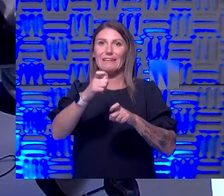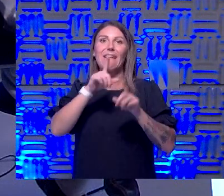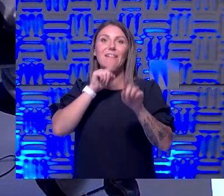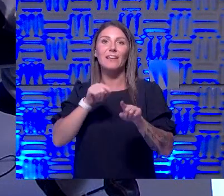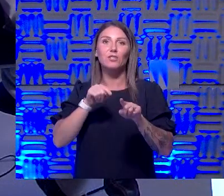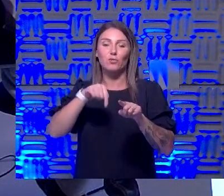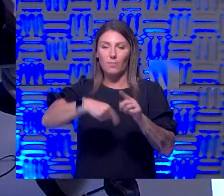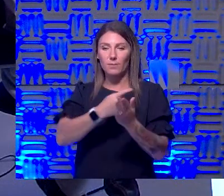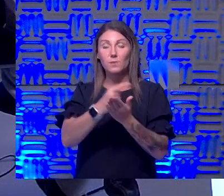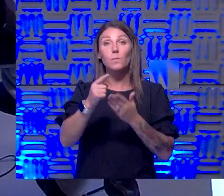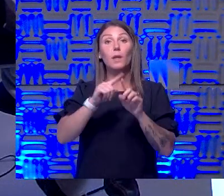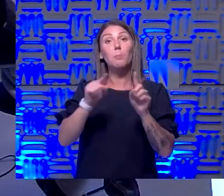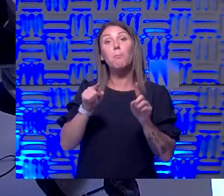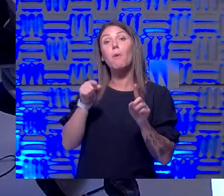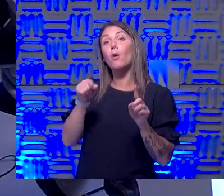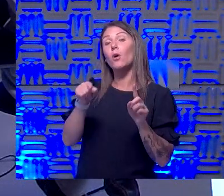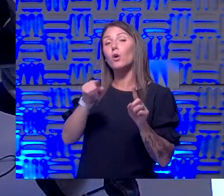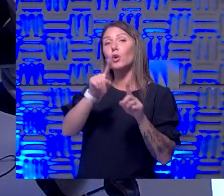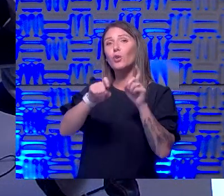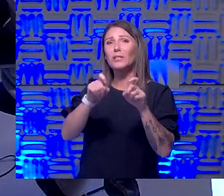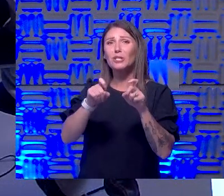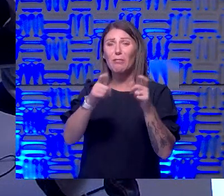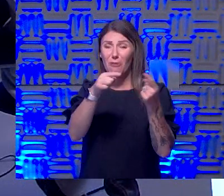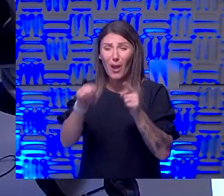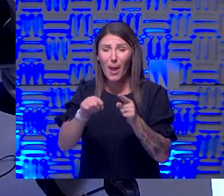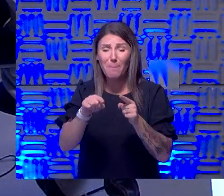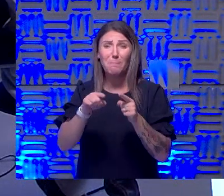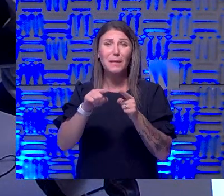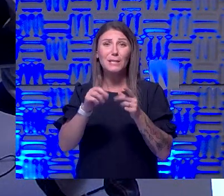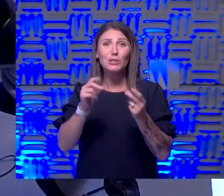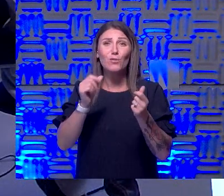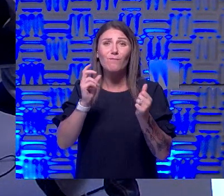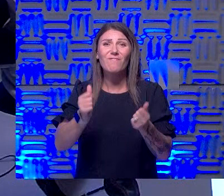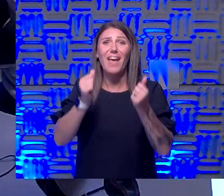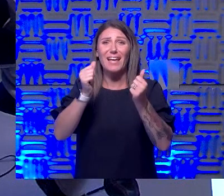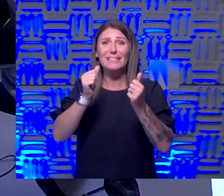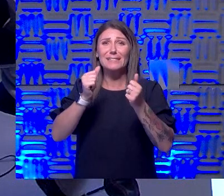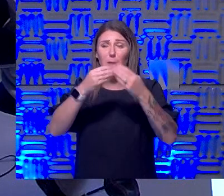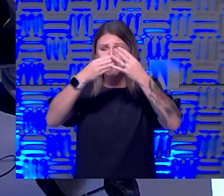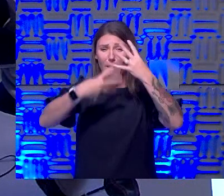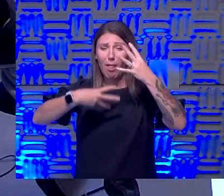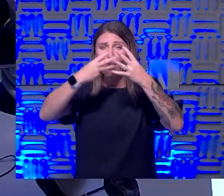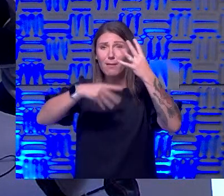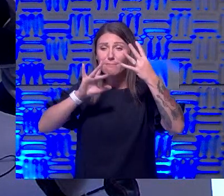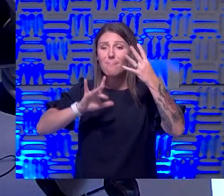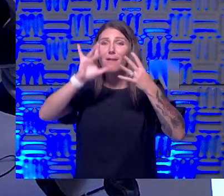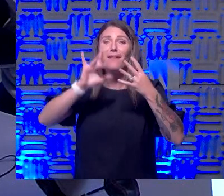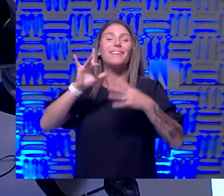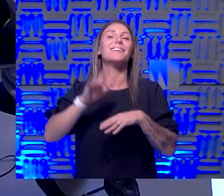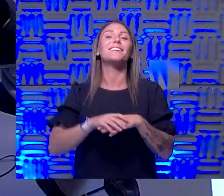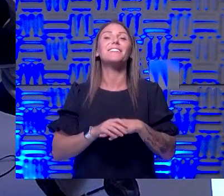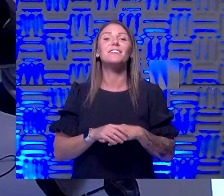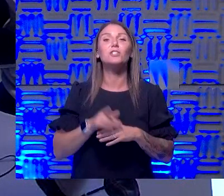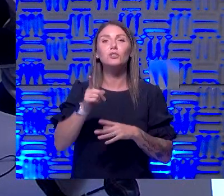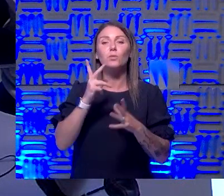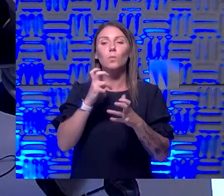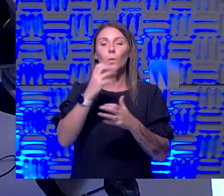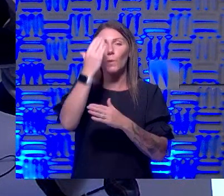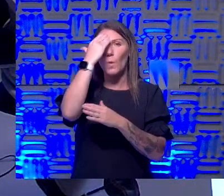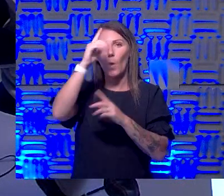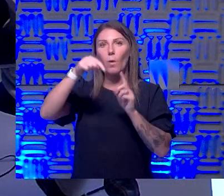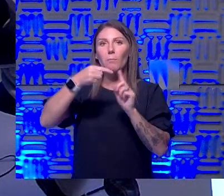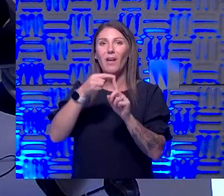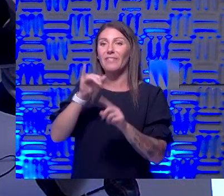her question is, they're coming in so fast, I missed it, jumped on me. She wanted to know about the